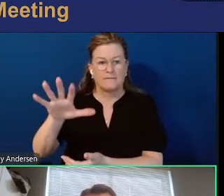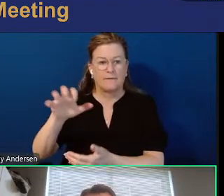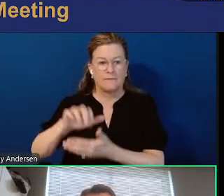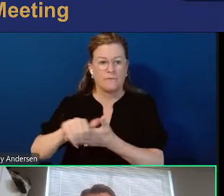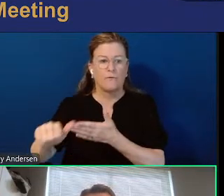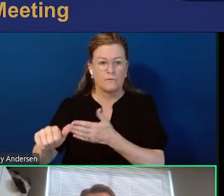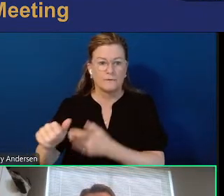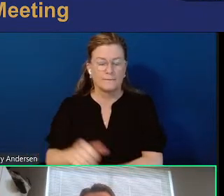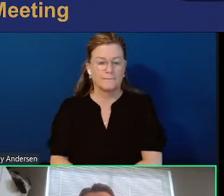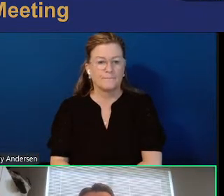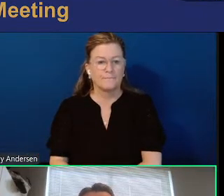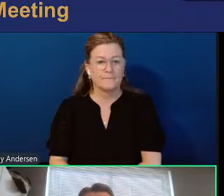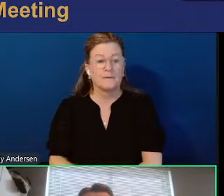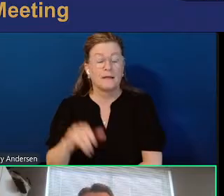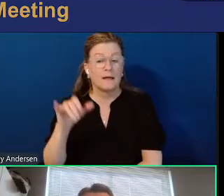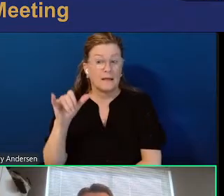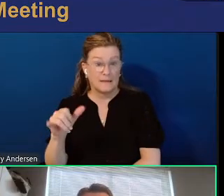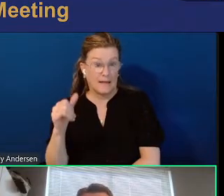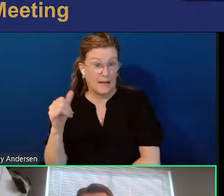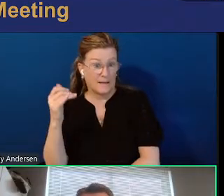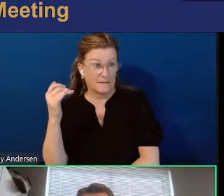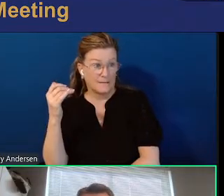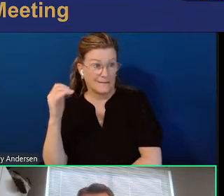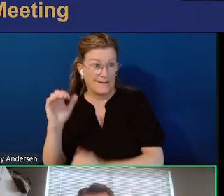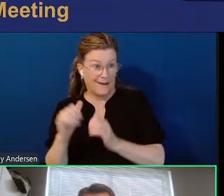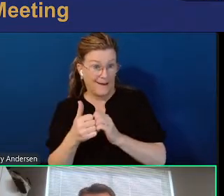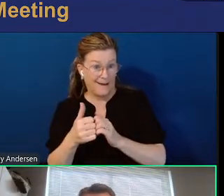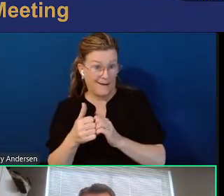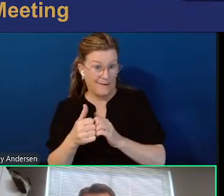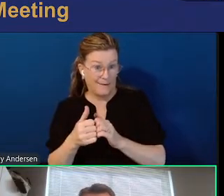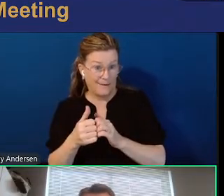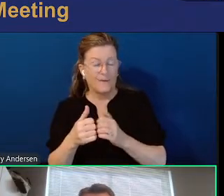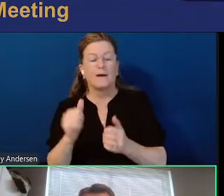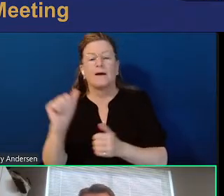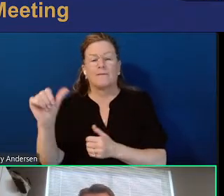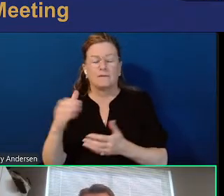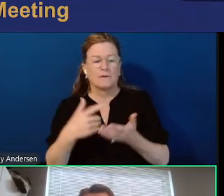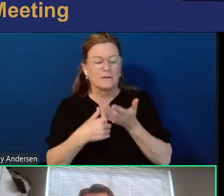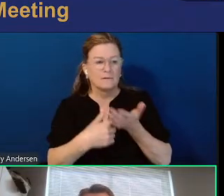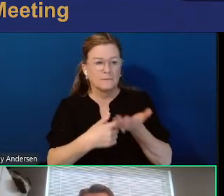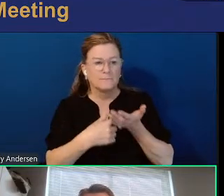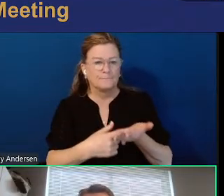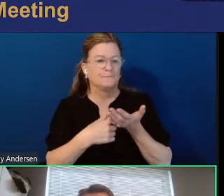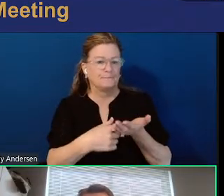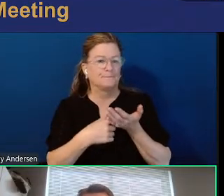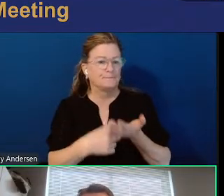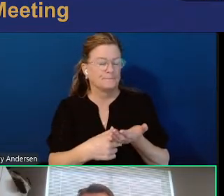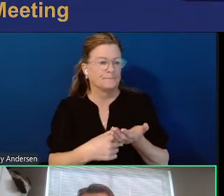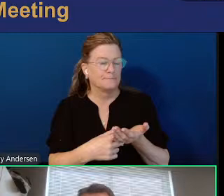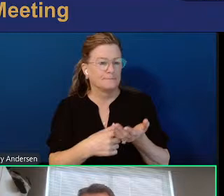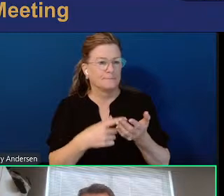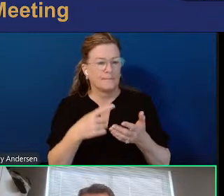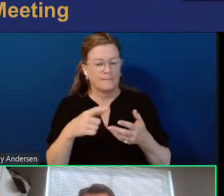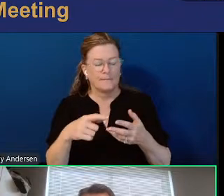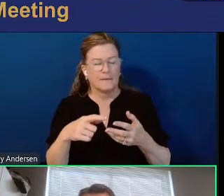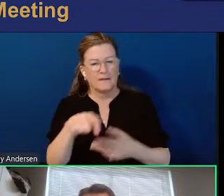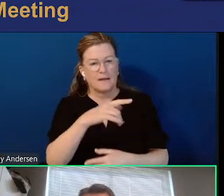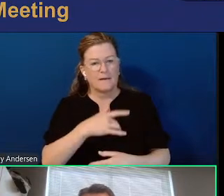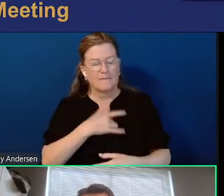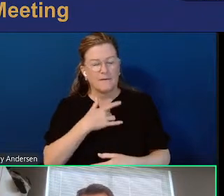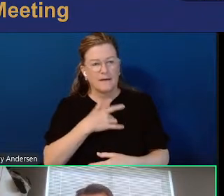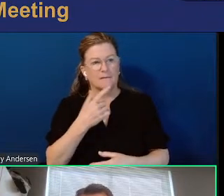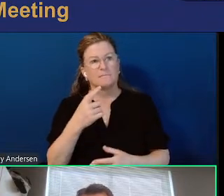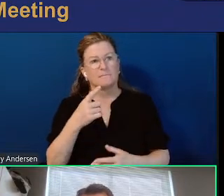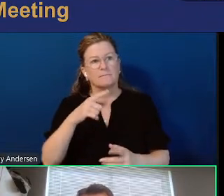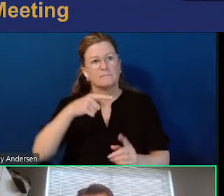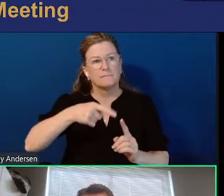$87,500. That was based on deliberations within the advisory council that felt that a certain percentage of funds would be